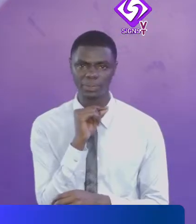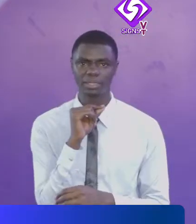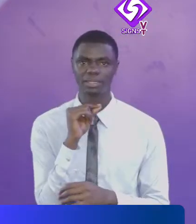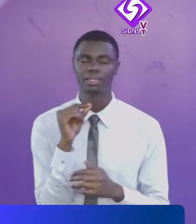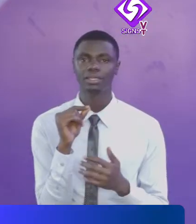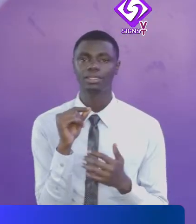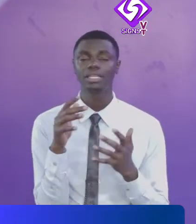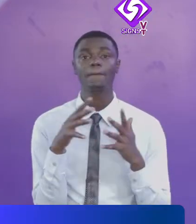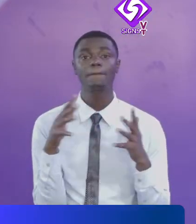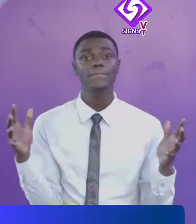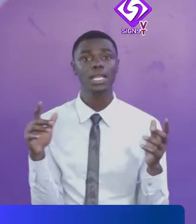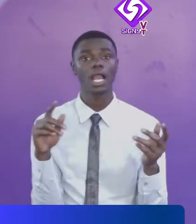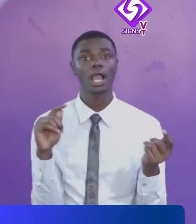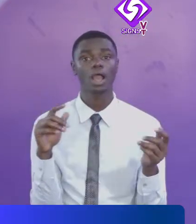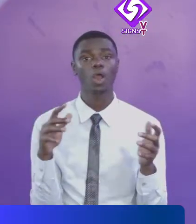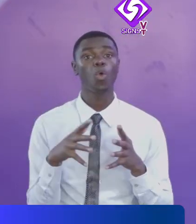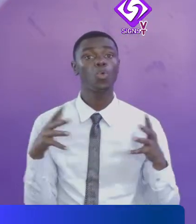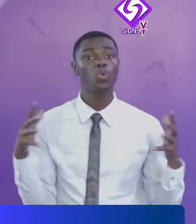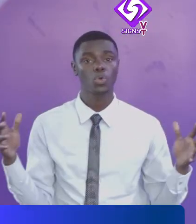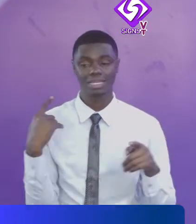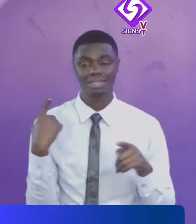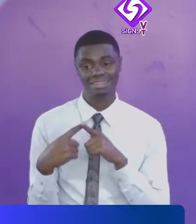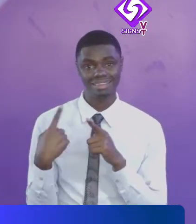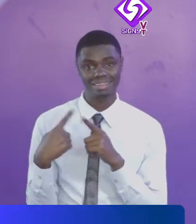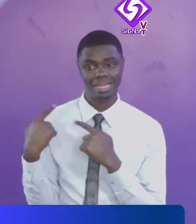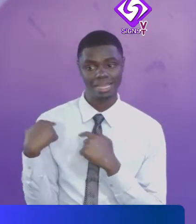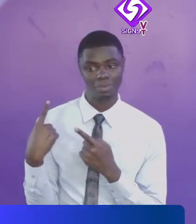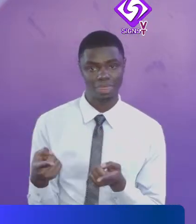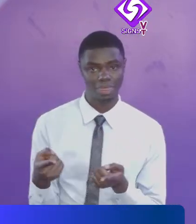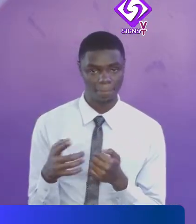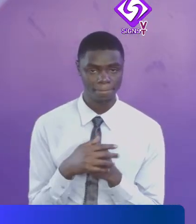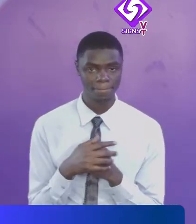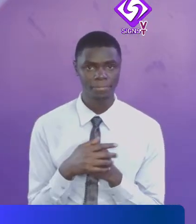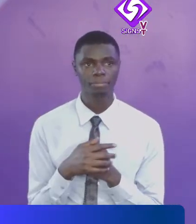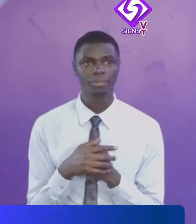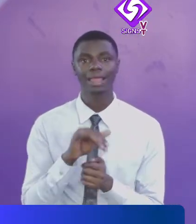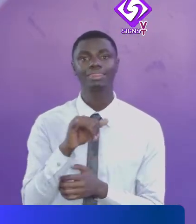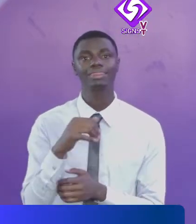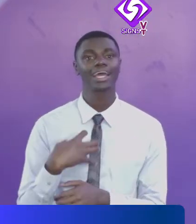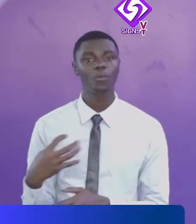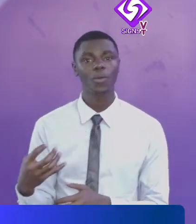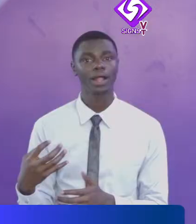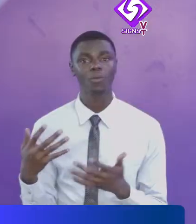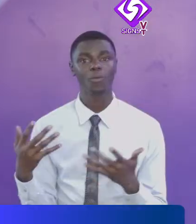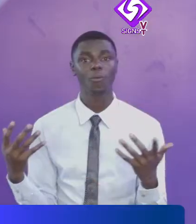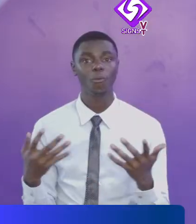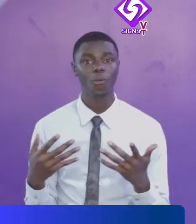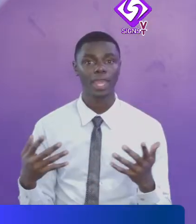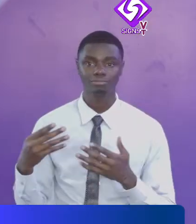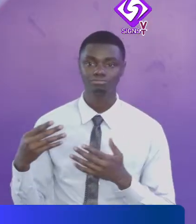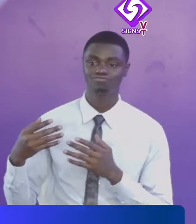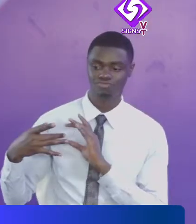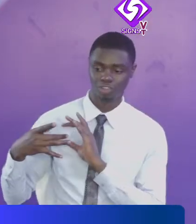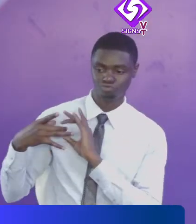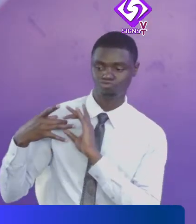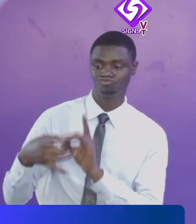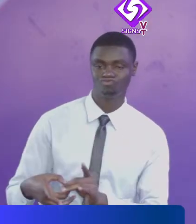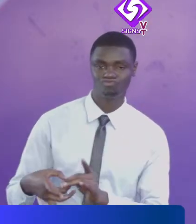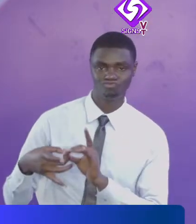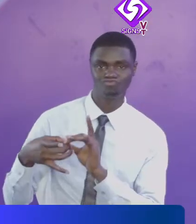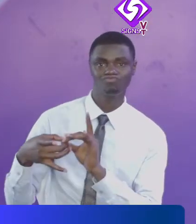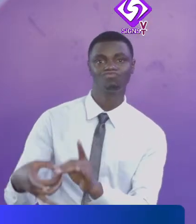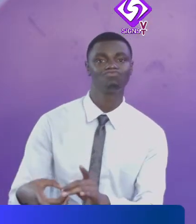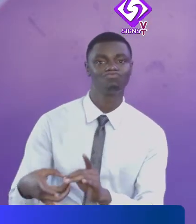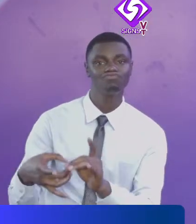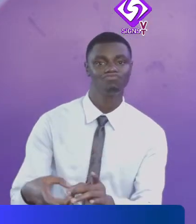growth over the last couple of years or decades or so. That wealth is going into inheritance now. They are older, they're in